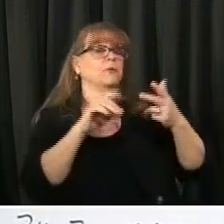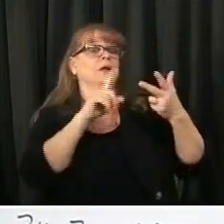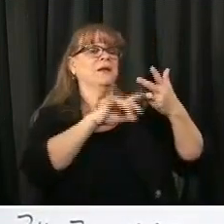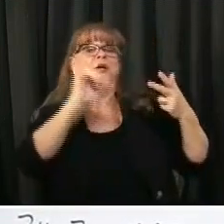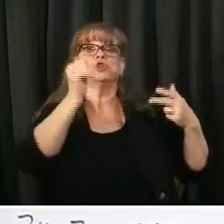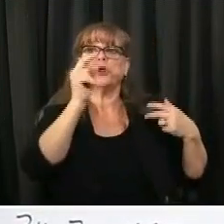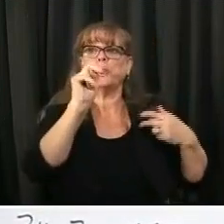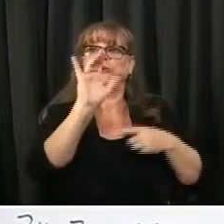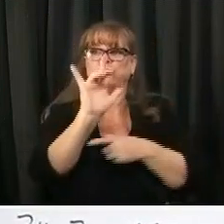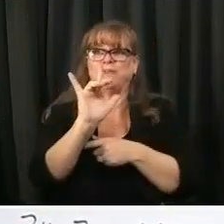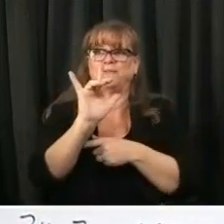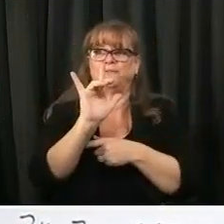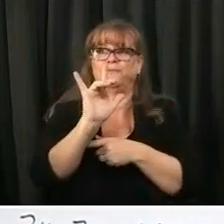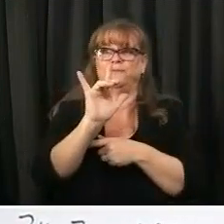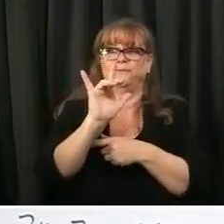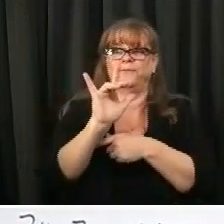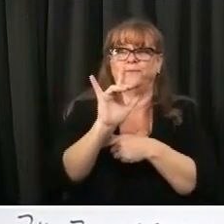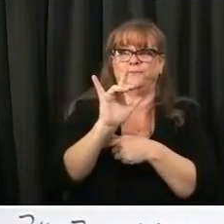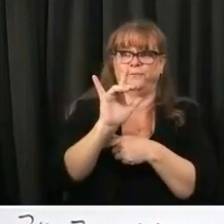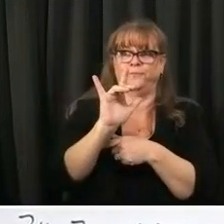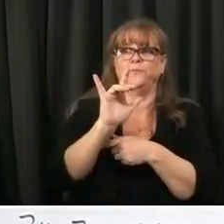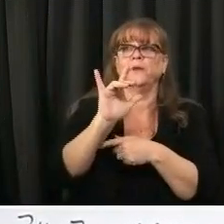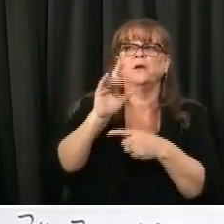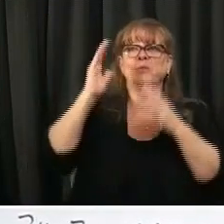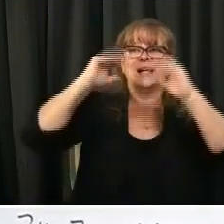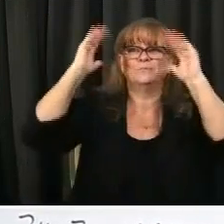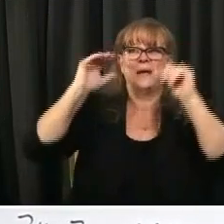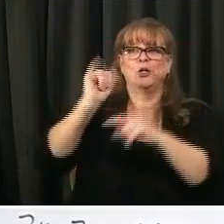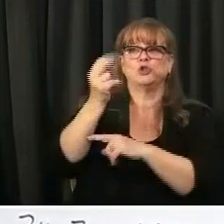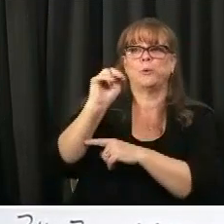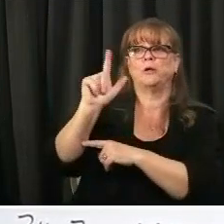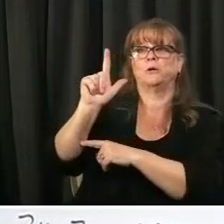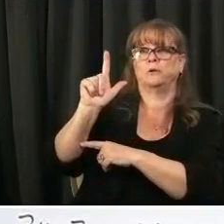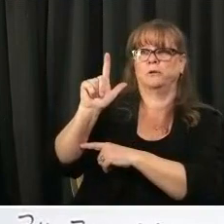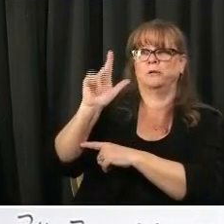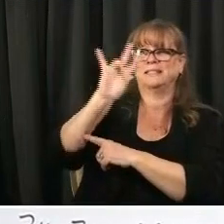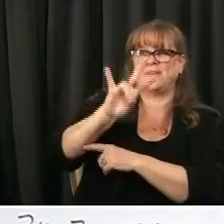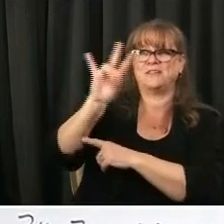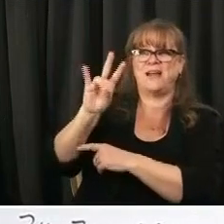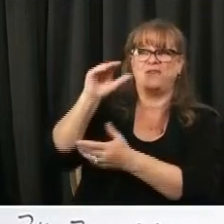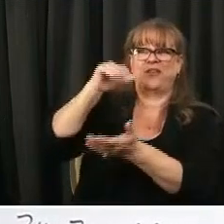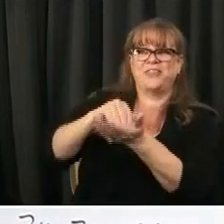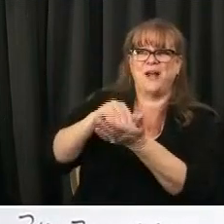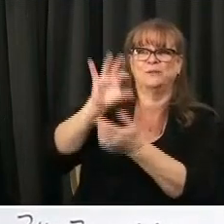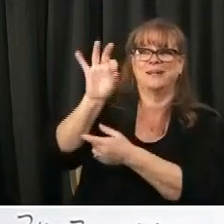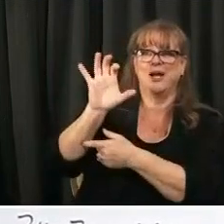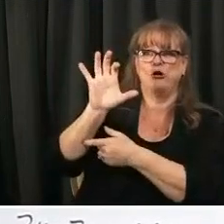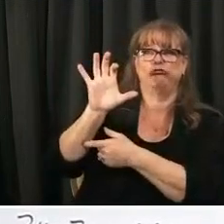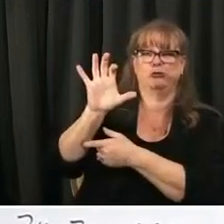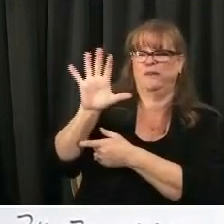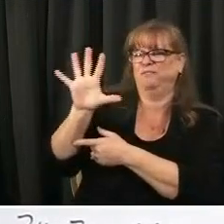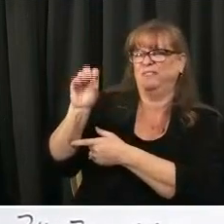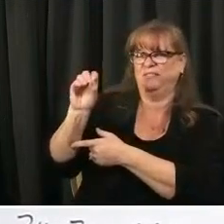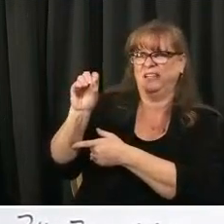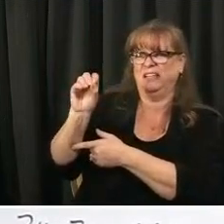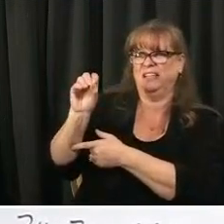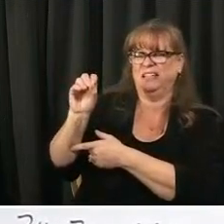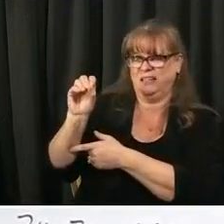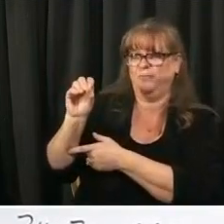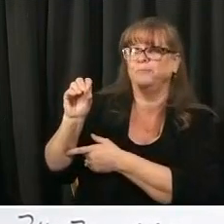31, we are expecting a similar amount. In fact, we're expecting about the same amount. So there'll be another week of